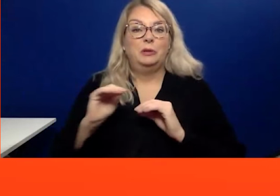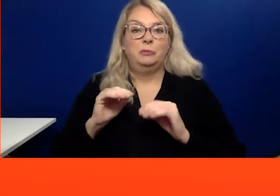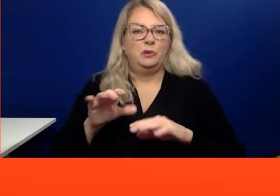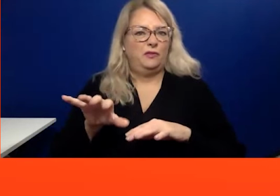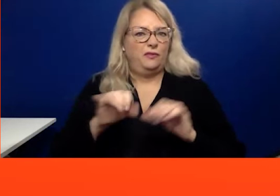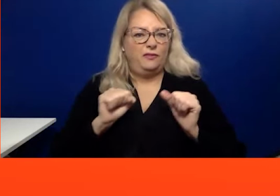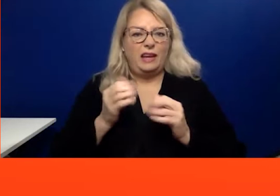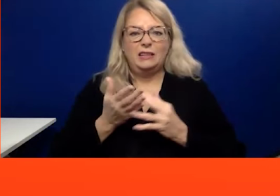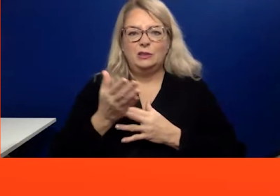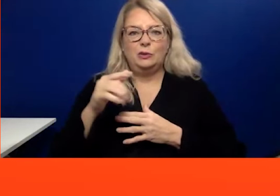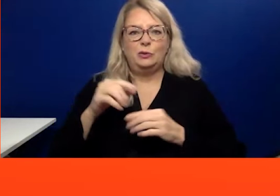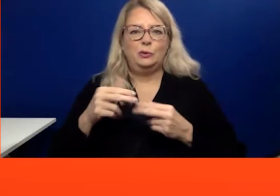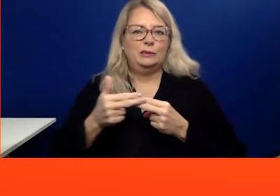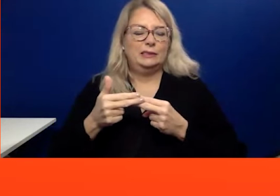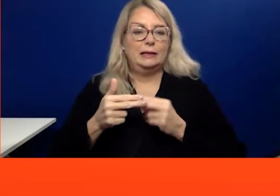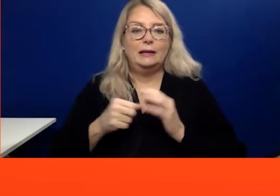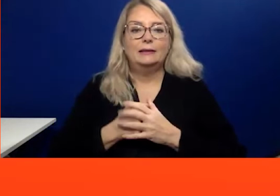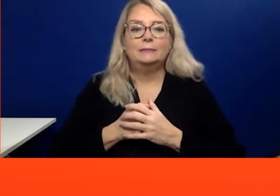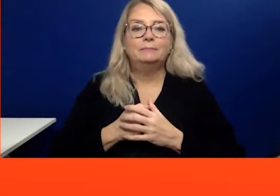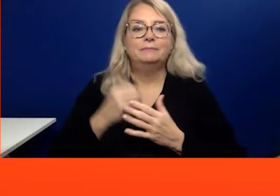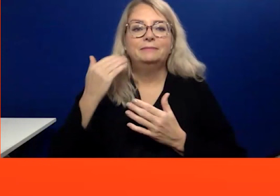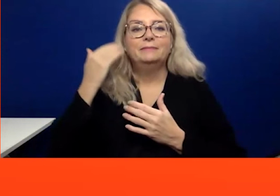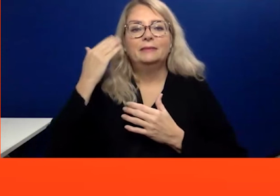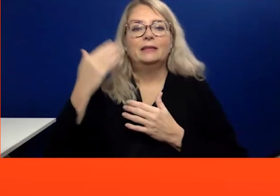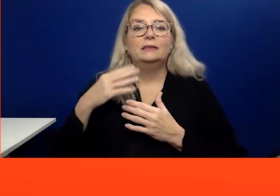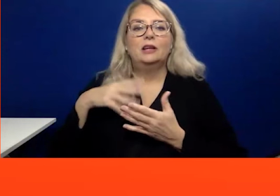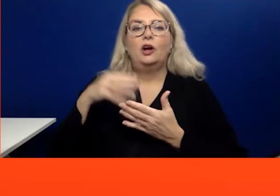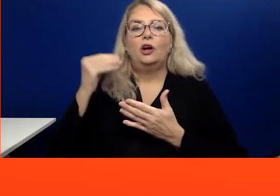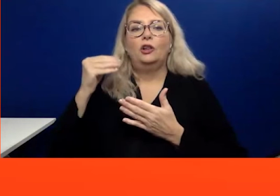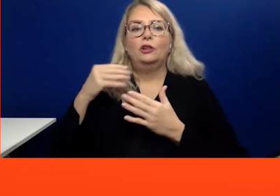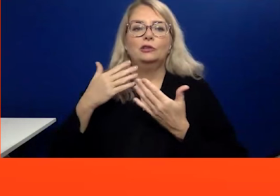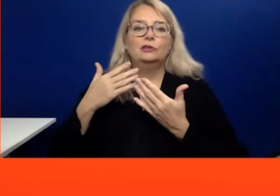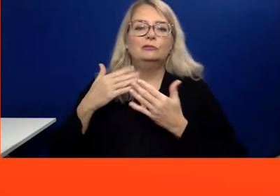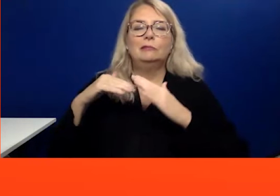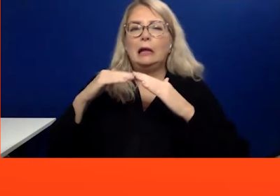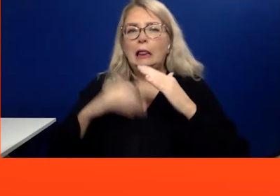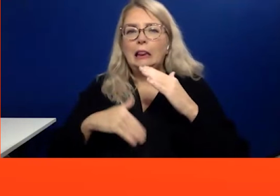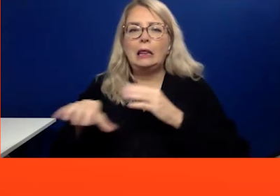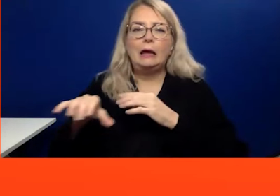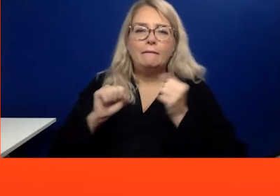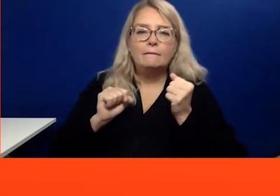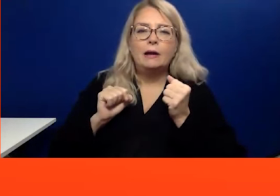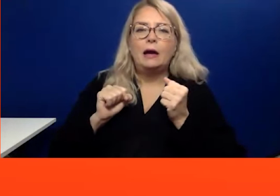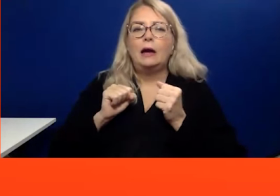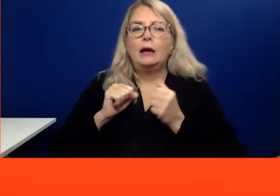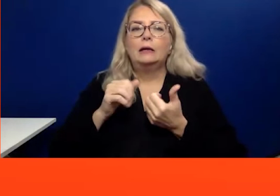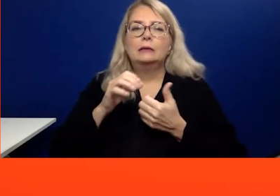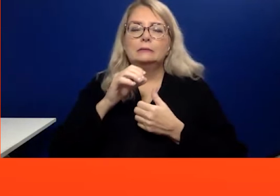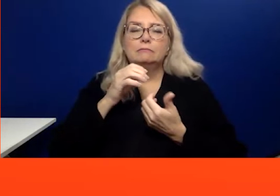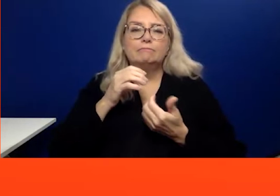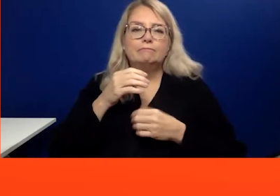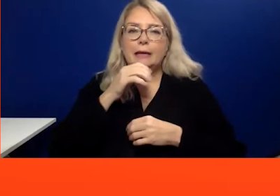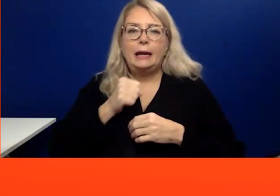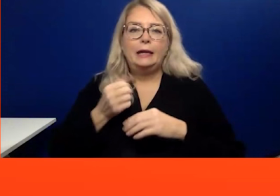affect learning. Adults tend to learn less rapidly with age. My comment, CBE curriculum does not limit the level of mastery that an